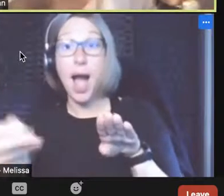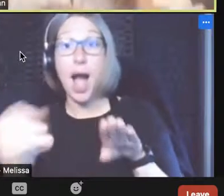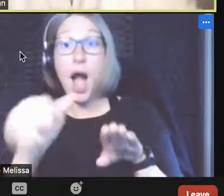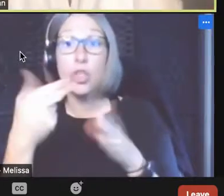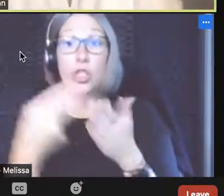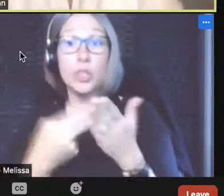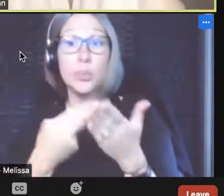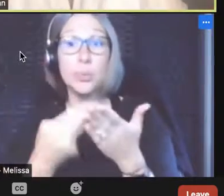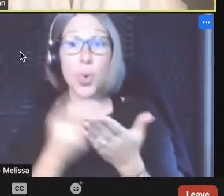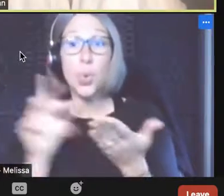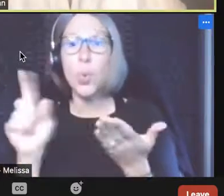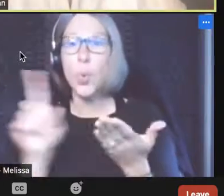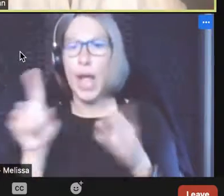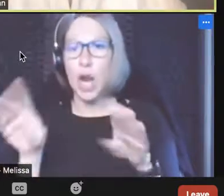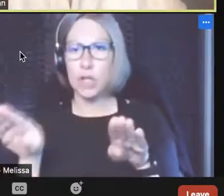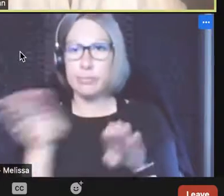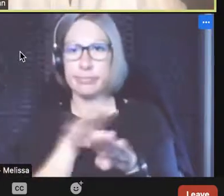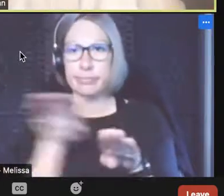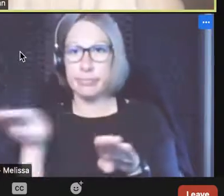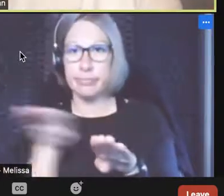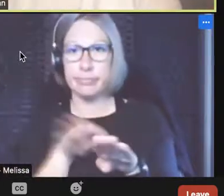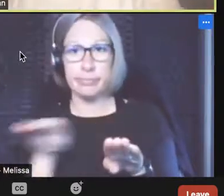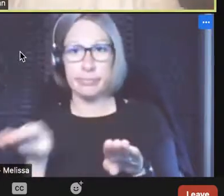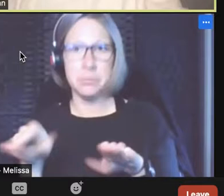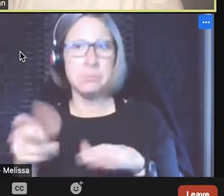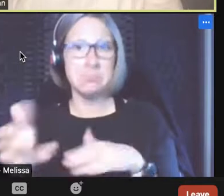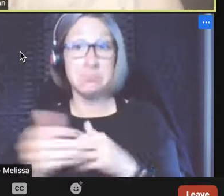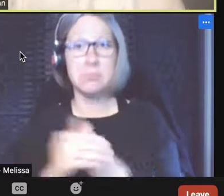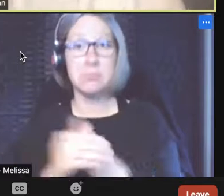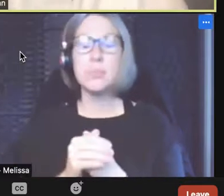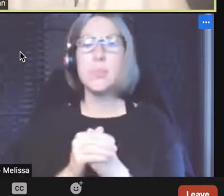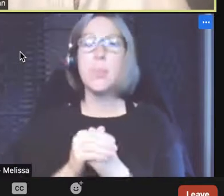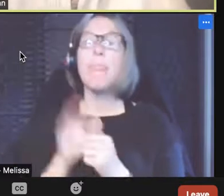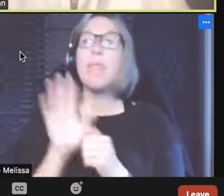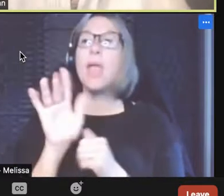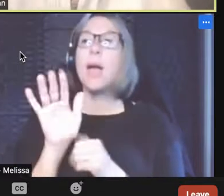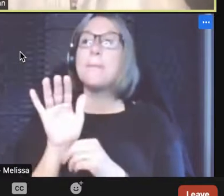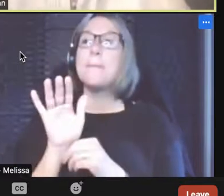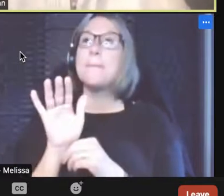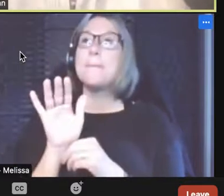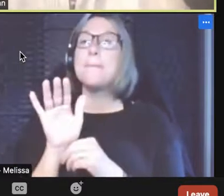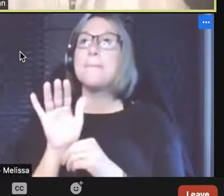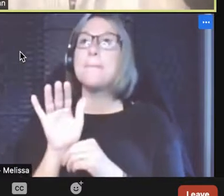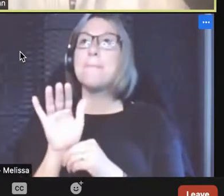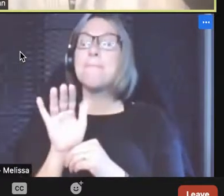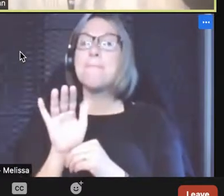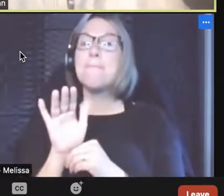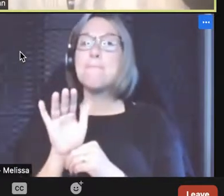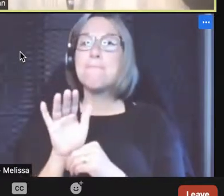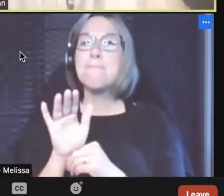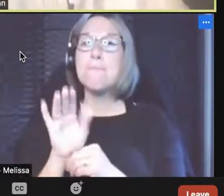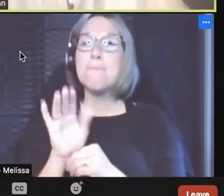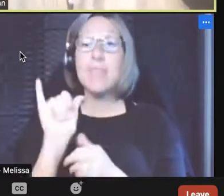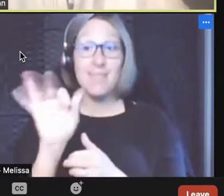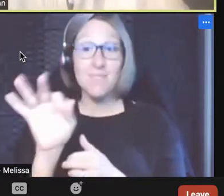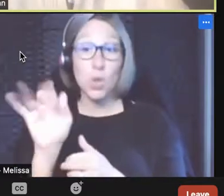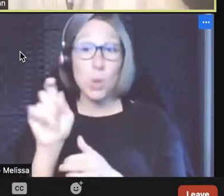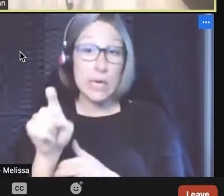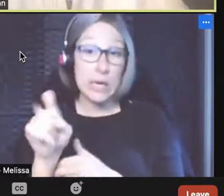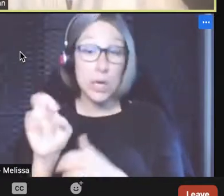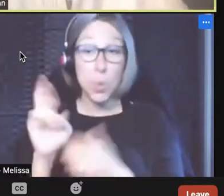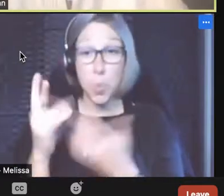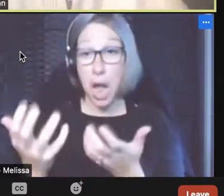this goes. That would be a way for that child to do that. It can be, you can even, if you need to or want to,